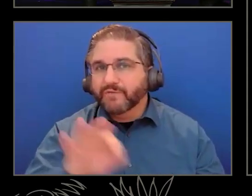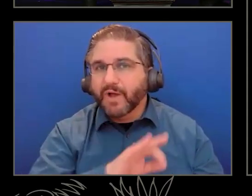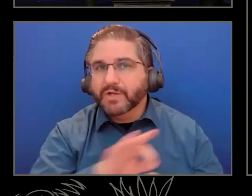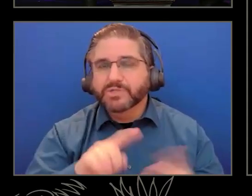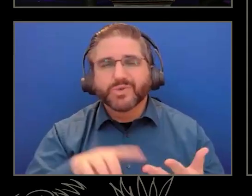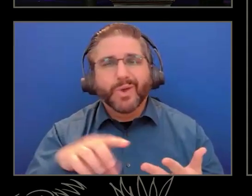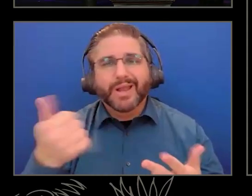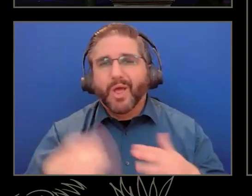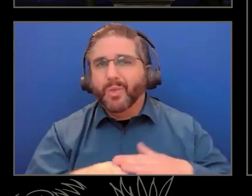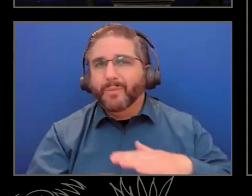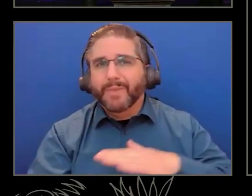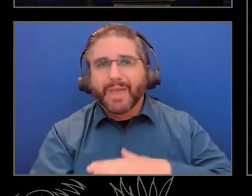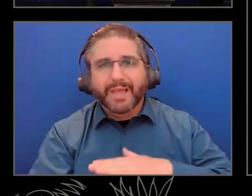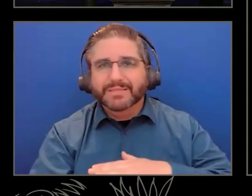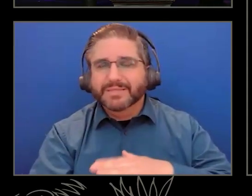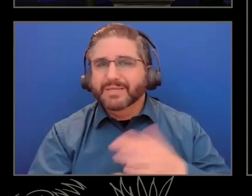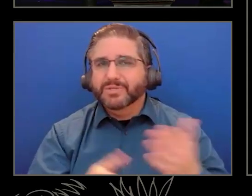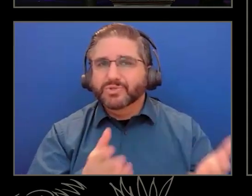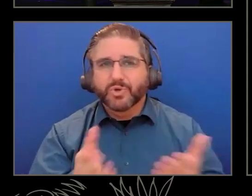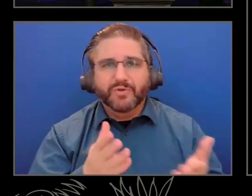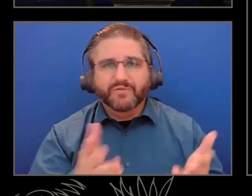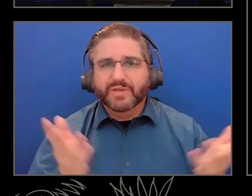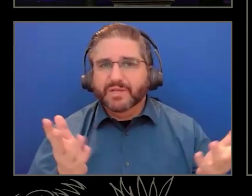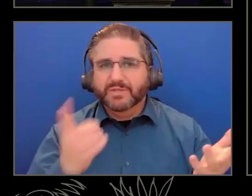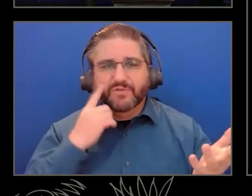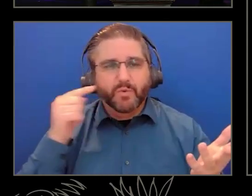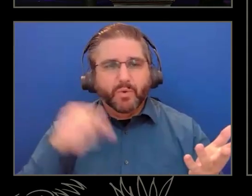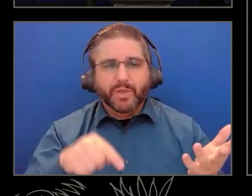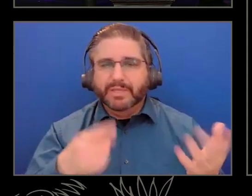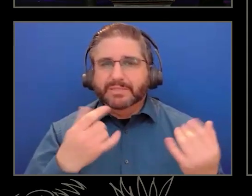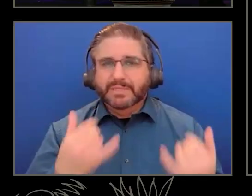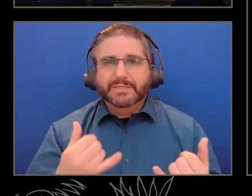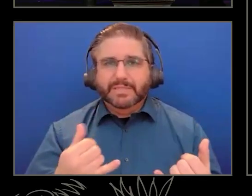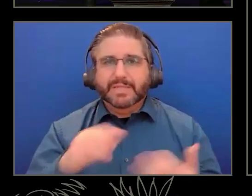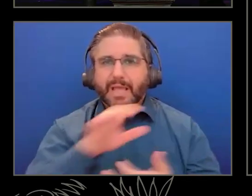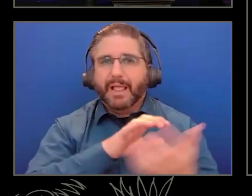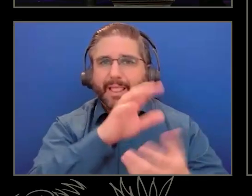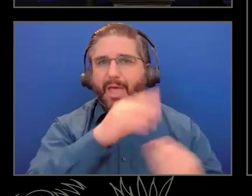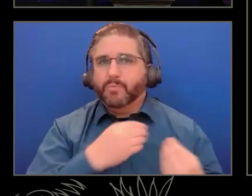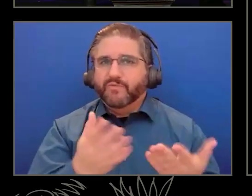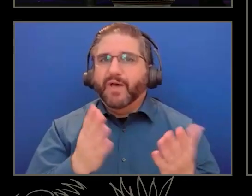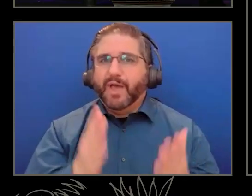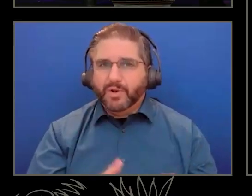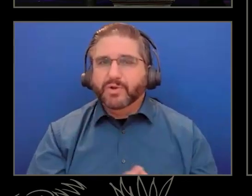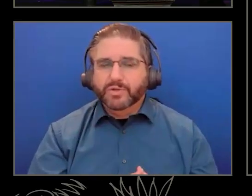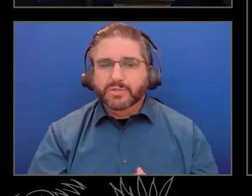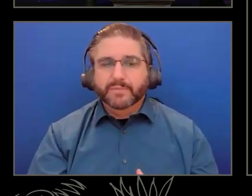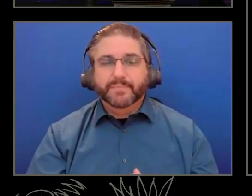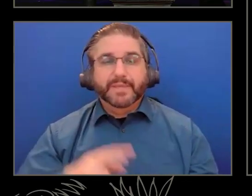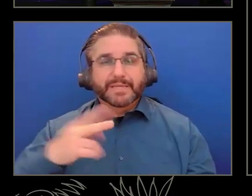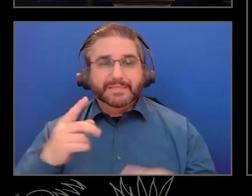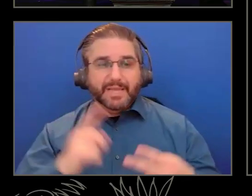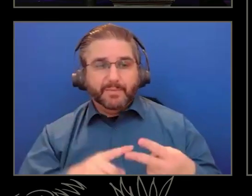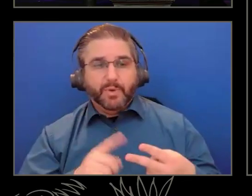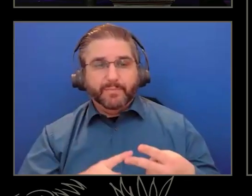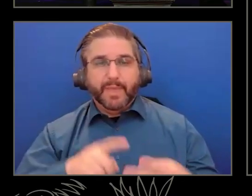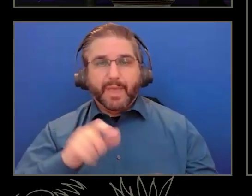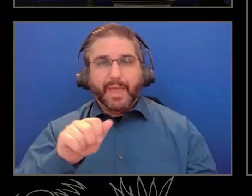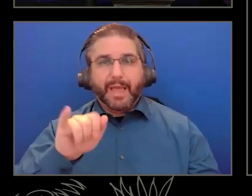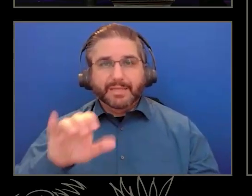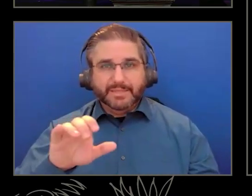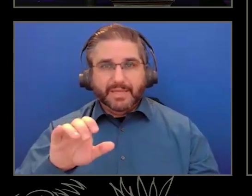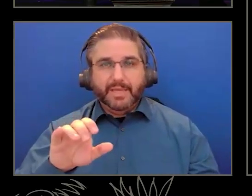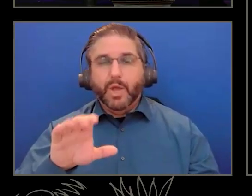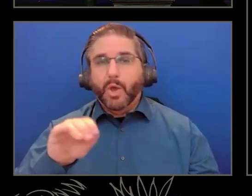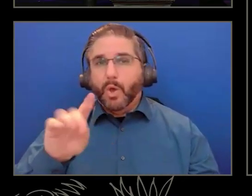basis service for the existing cloud providers. The second, AIC code tools,